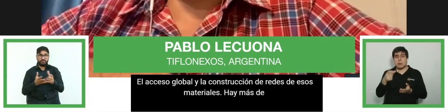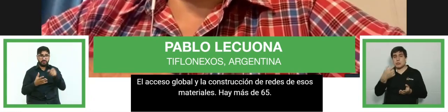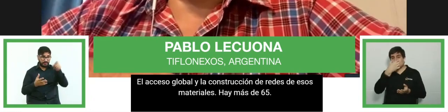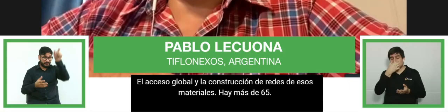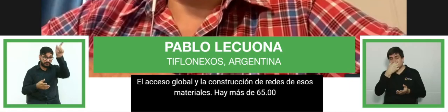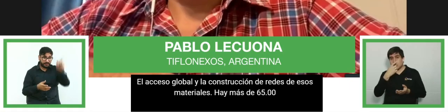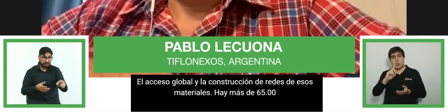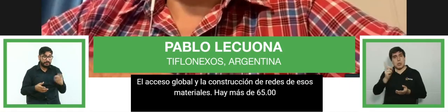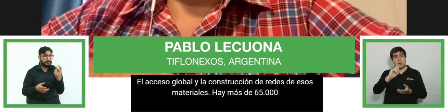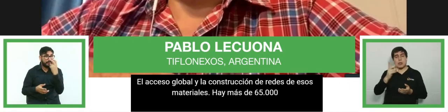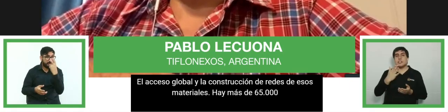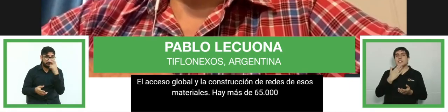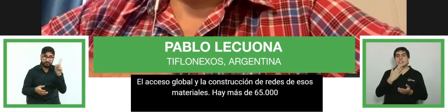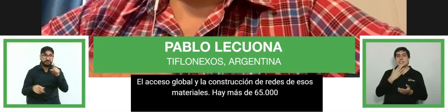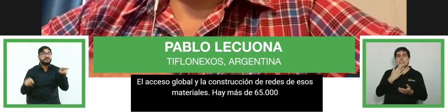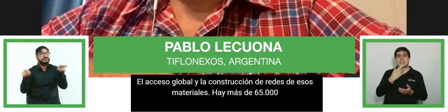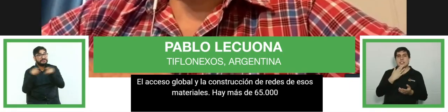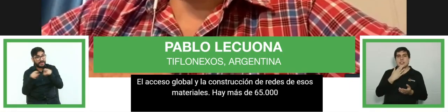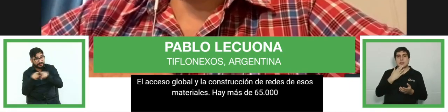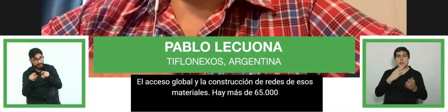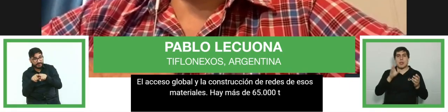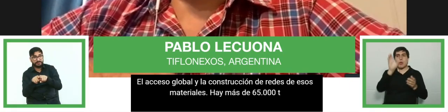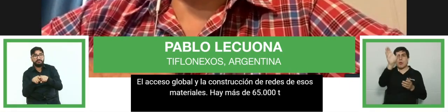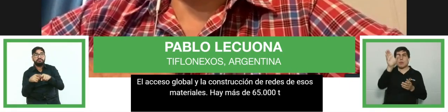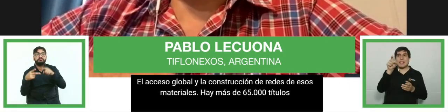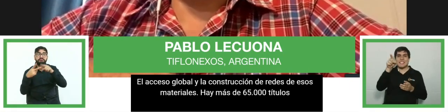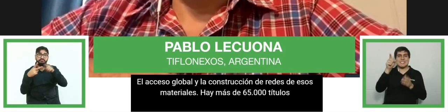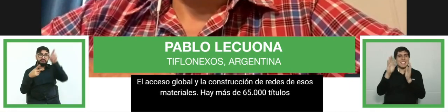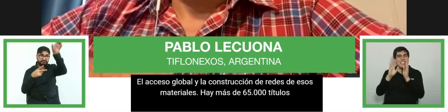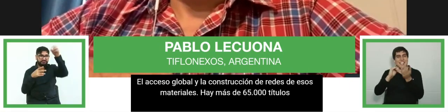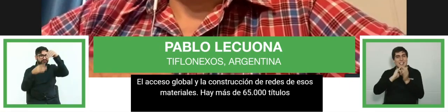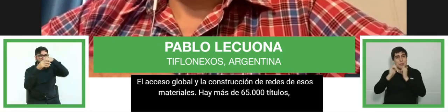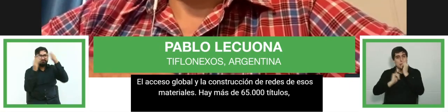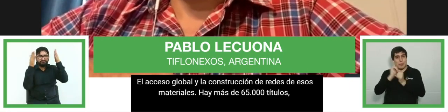disabilities, but also digital books, eases,